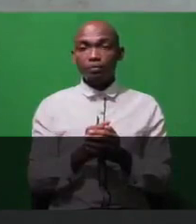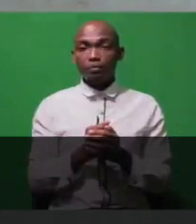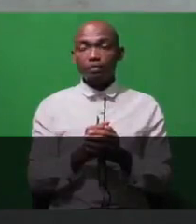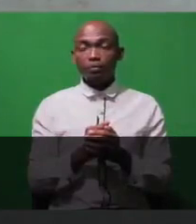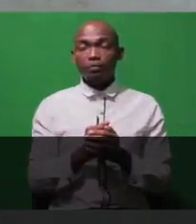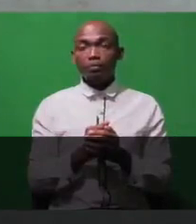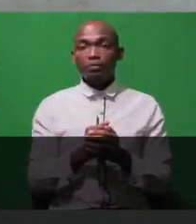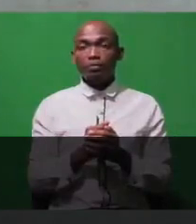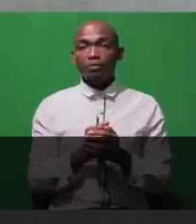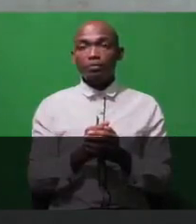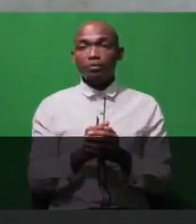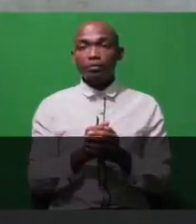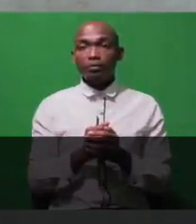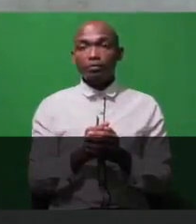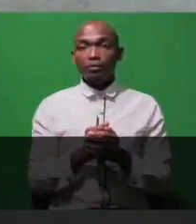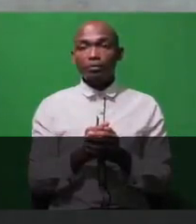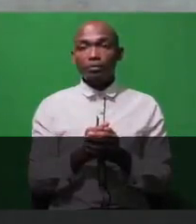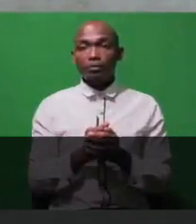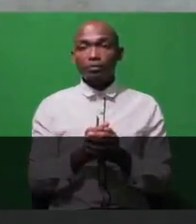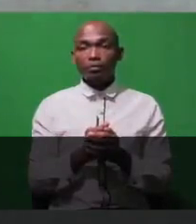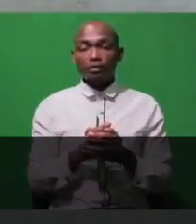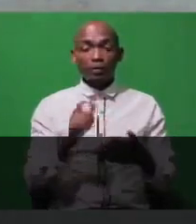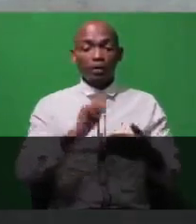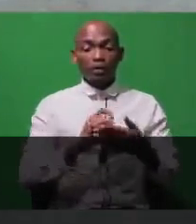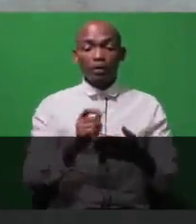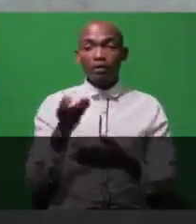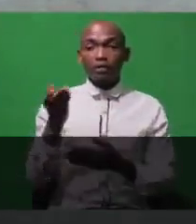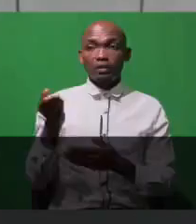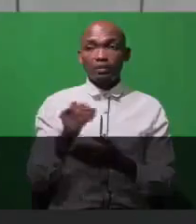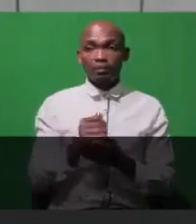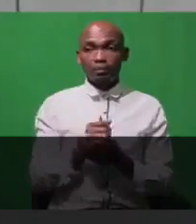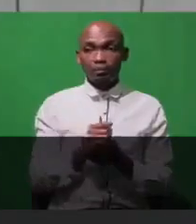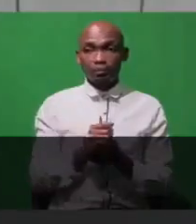25,200. No, right here.